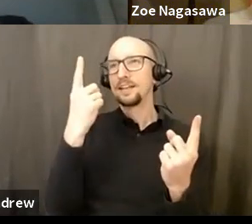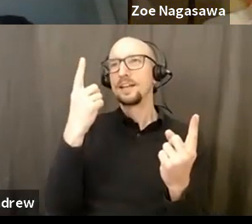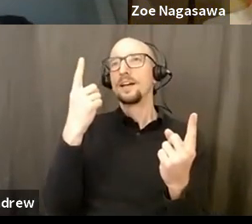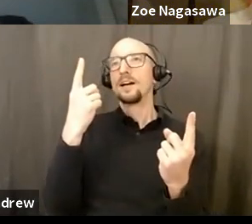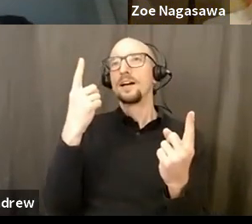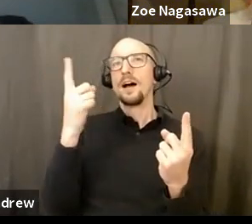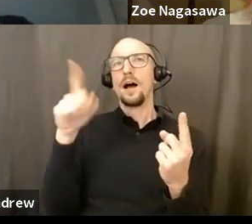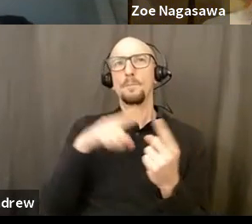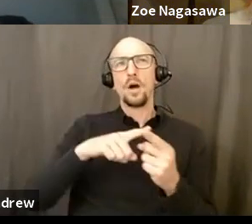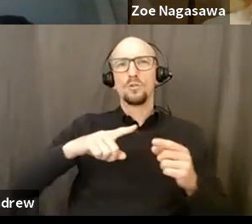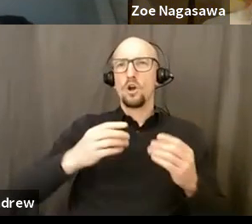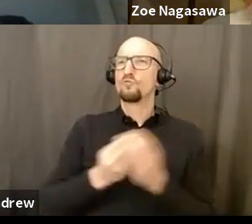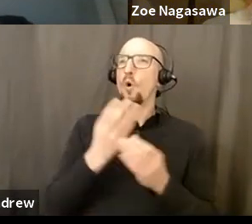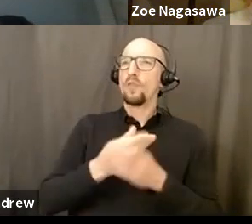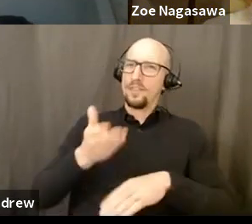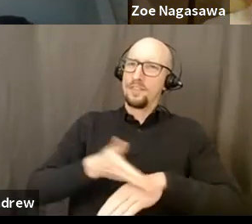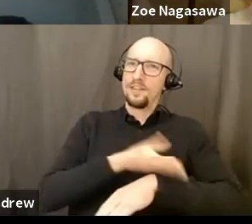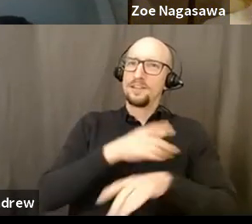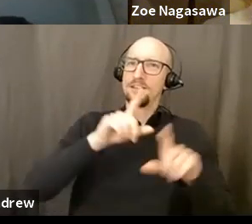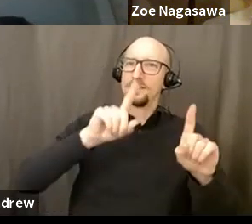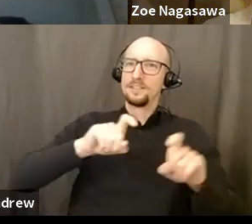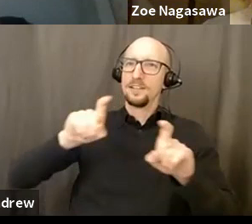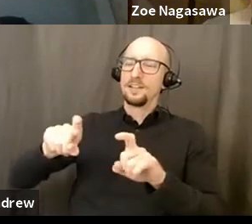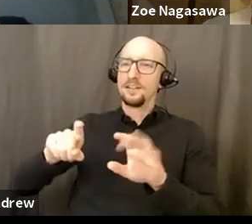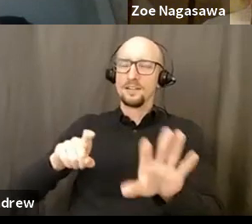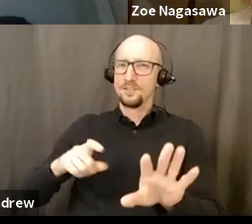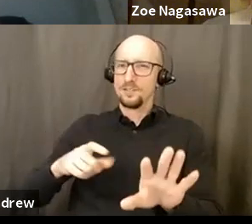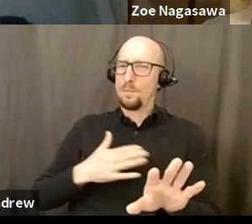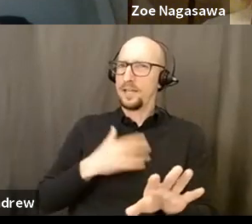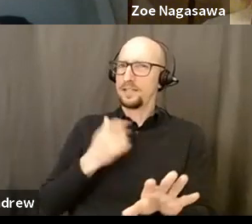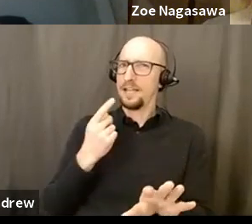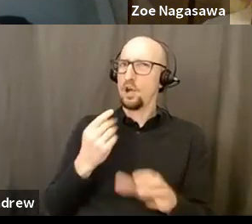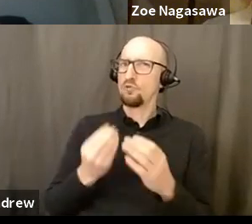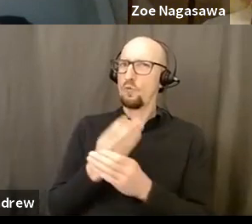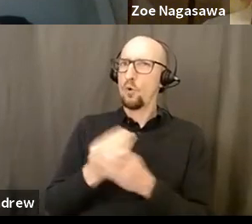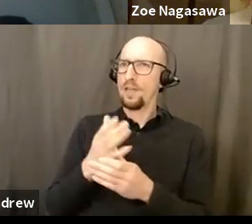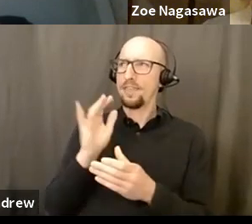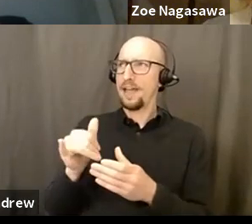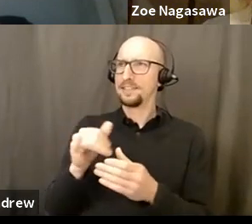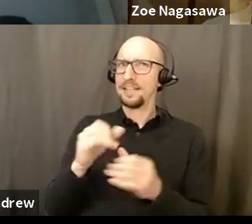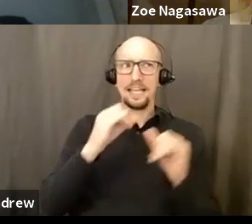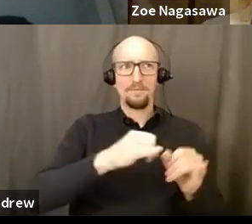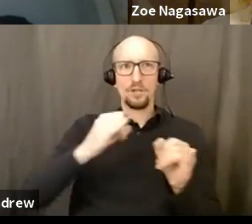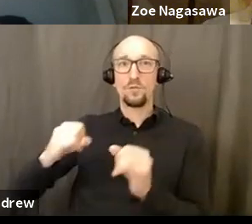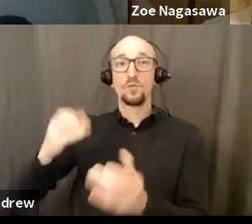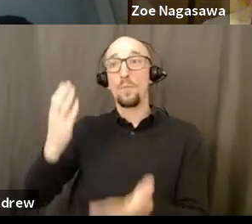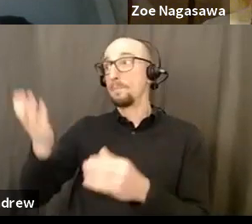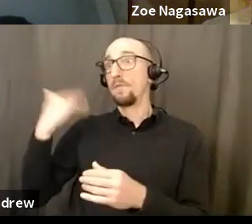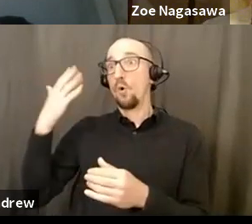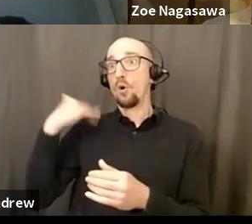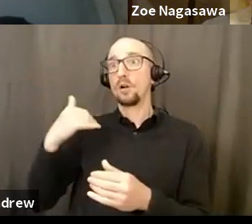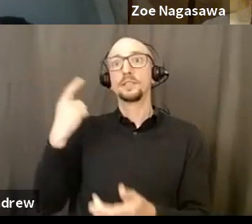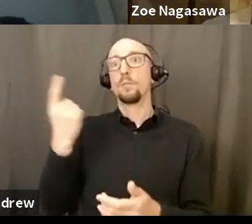works. If I'm not mistaken, growth is relative. So you could have someone performing below grade level